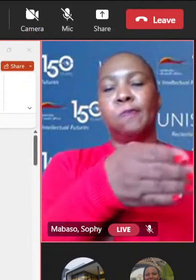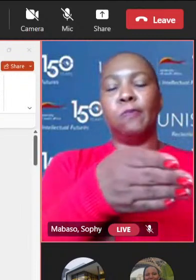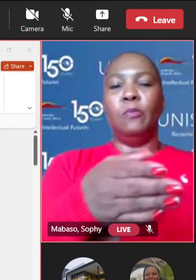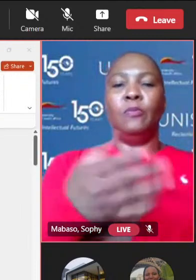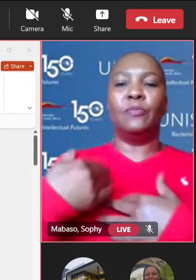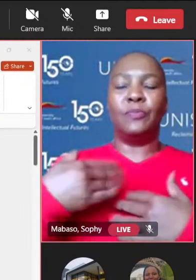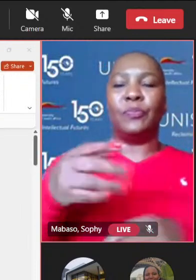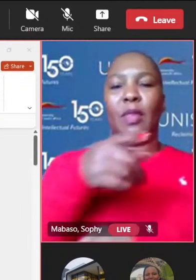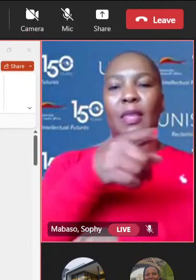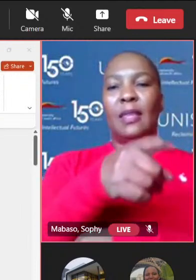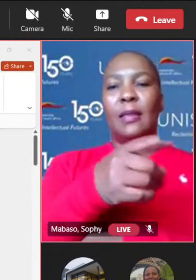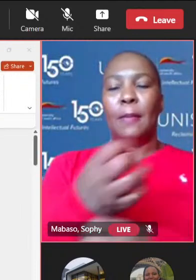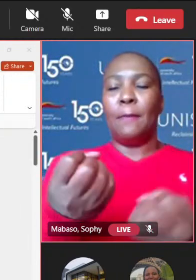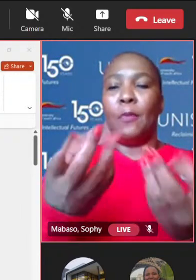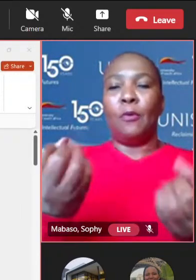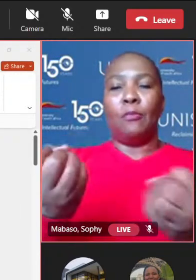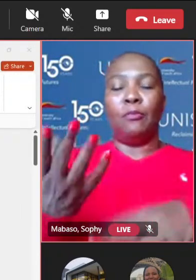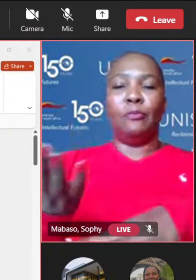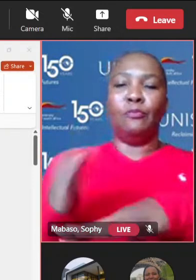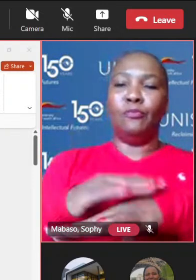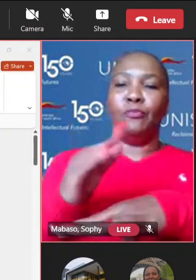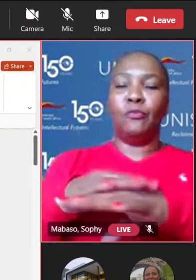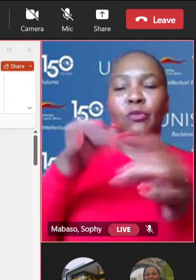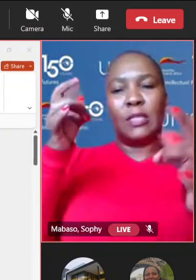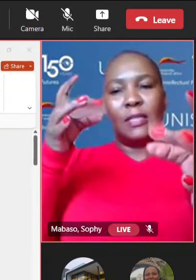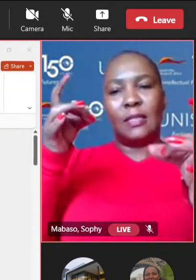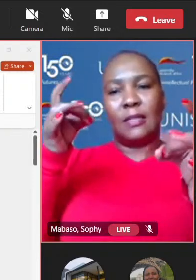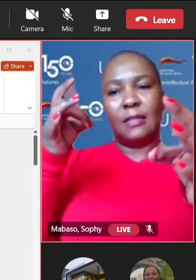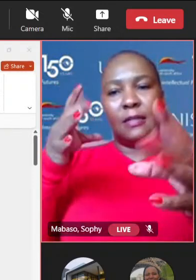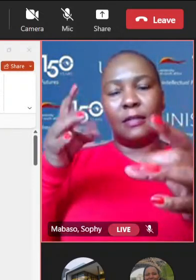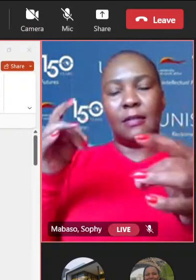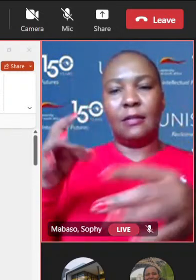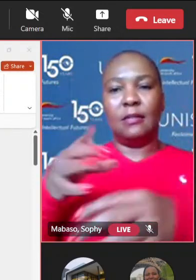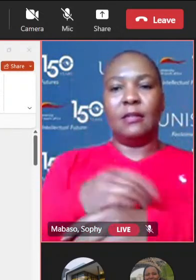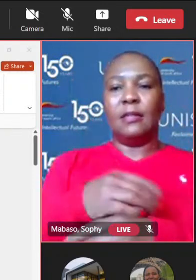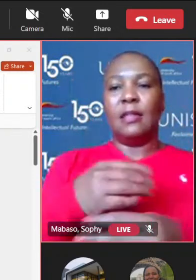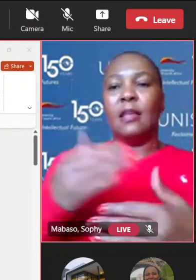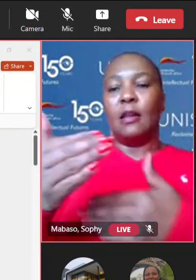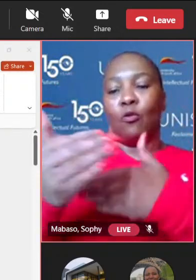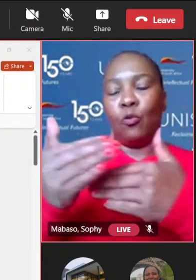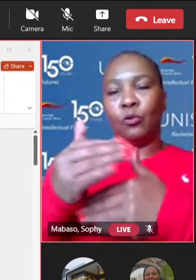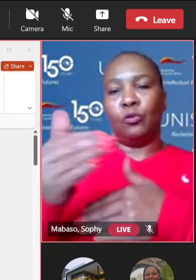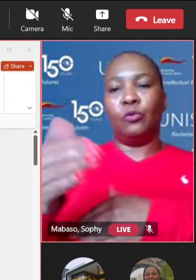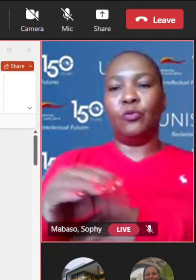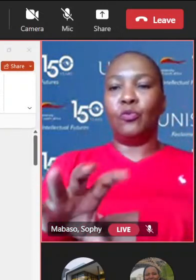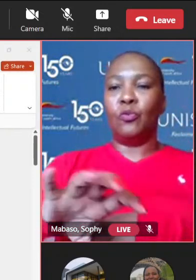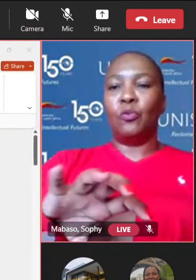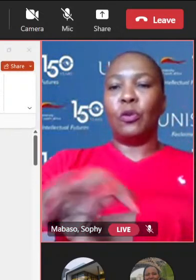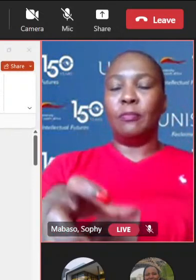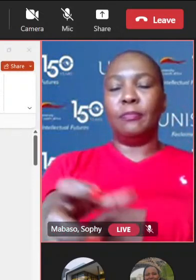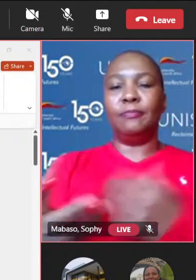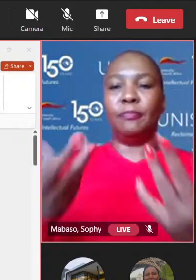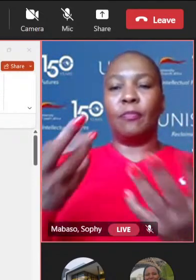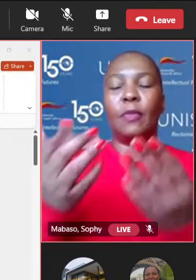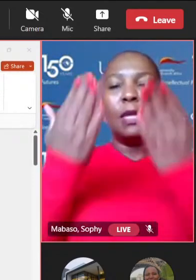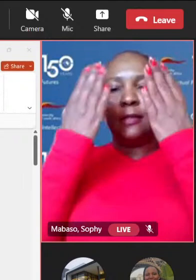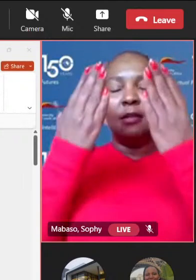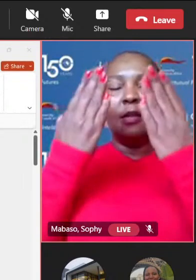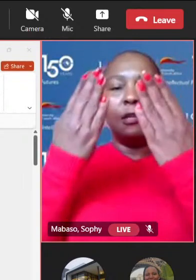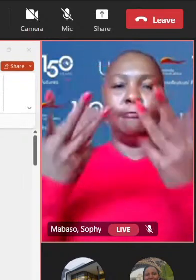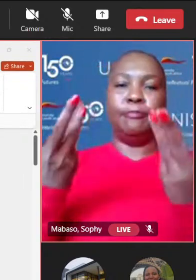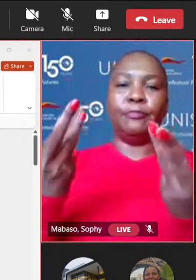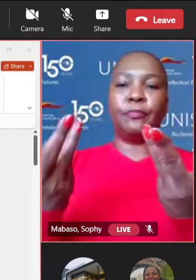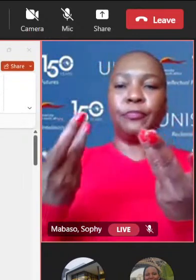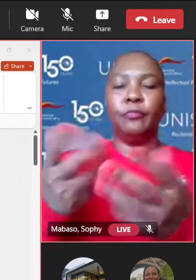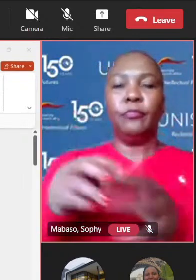There's lots of services that you can get at your nearest campus that you can definitely use to do your studies and to